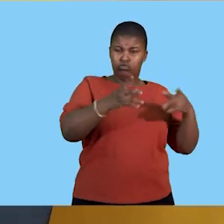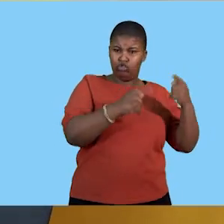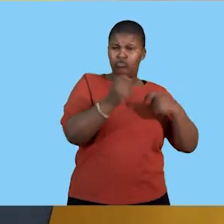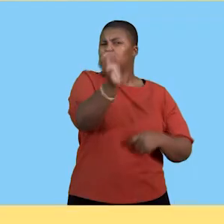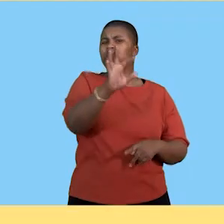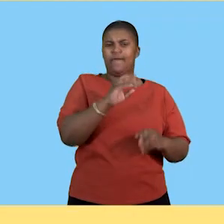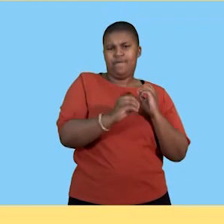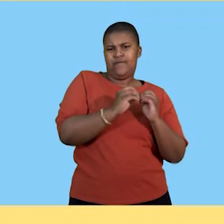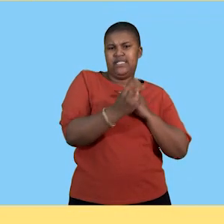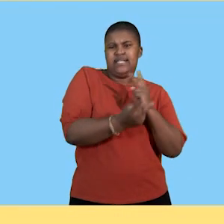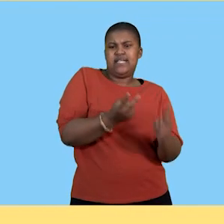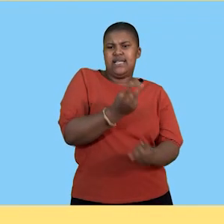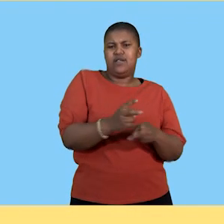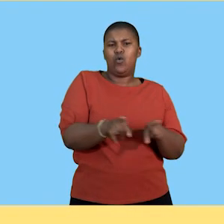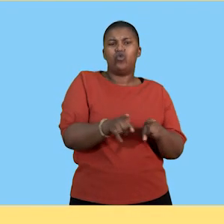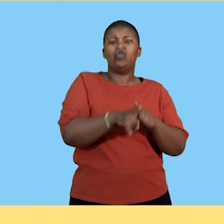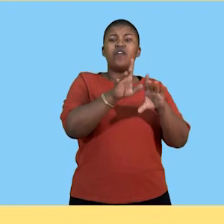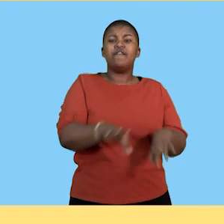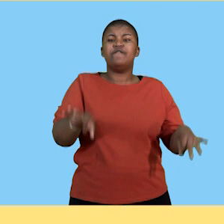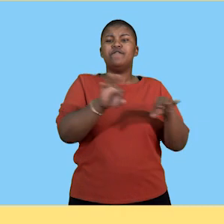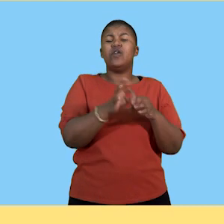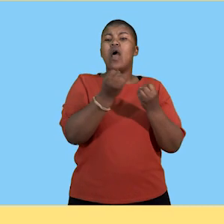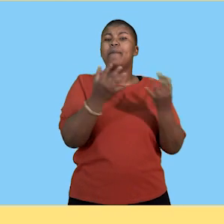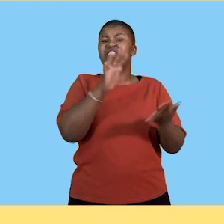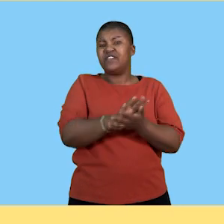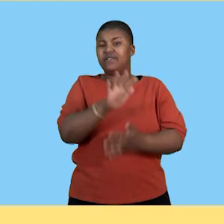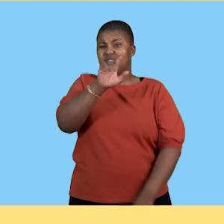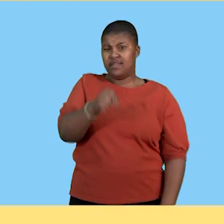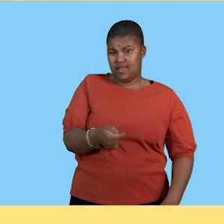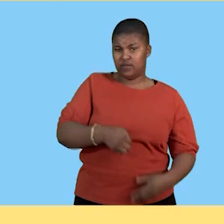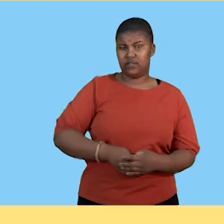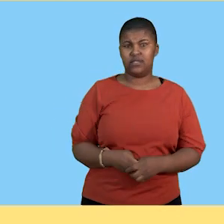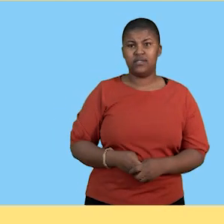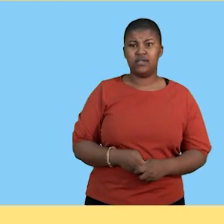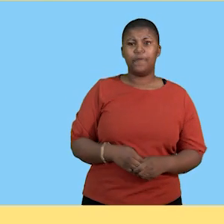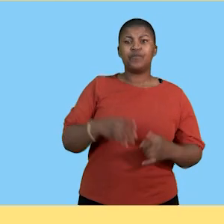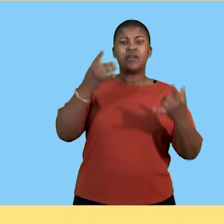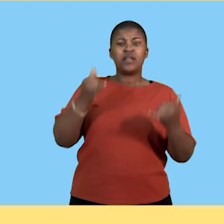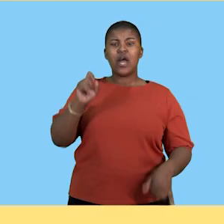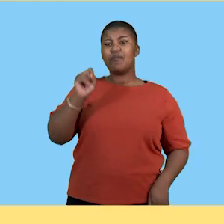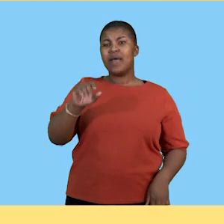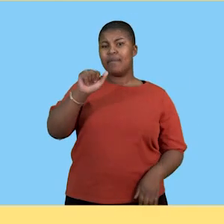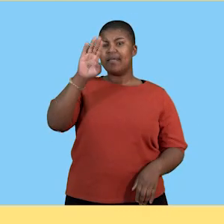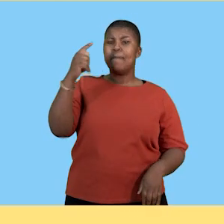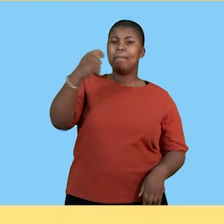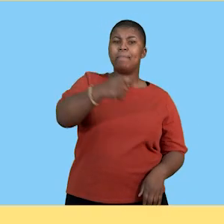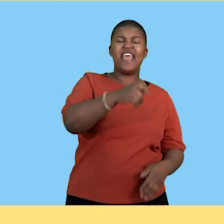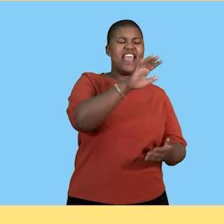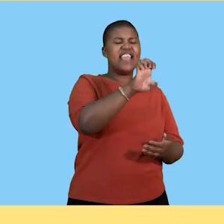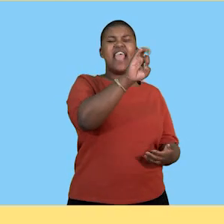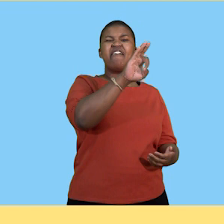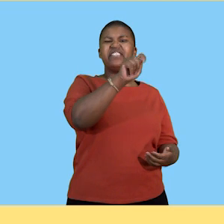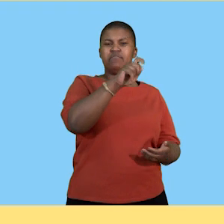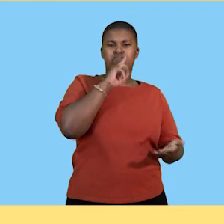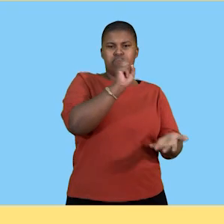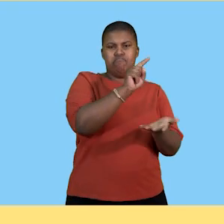also did repairs to the value of 15,000. AB Builders was paid by EFT on 15